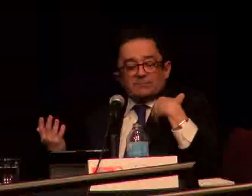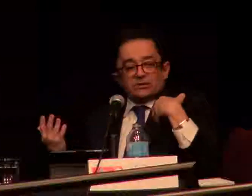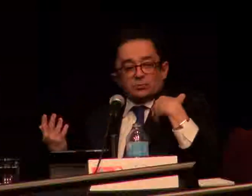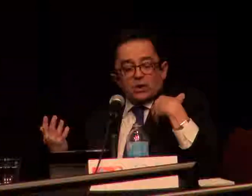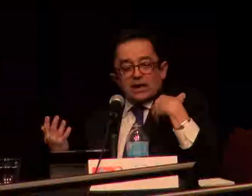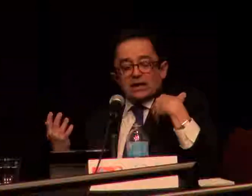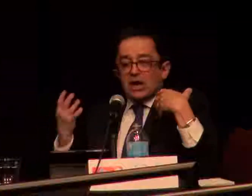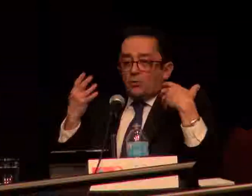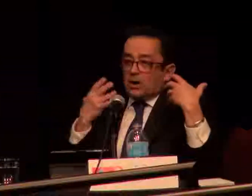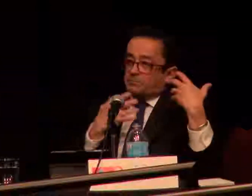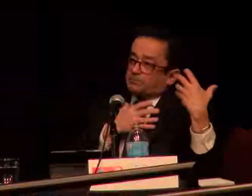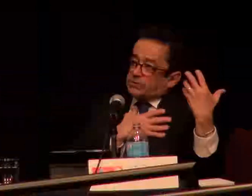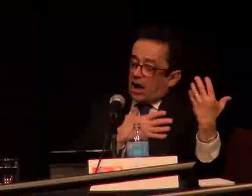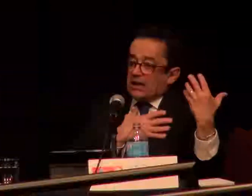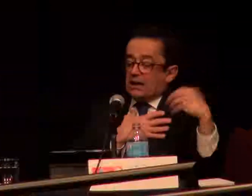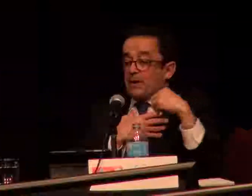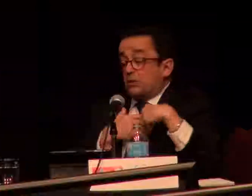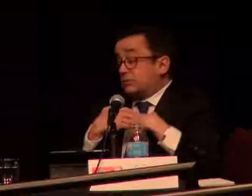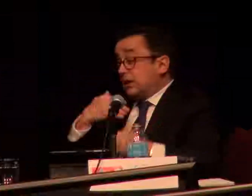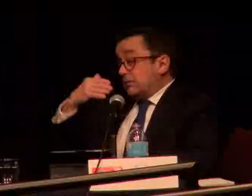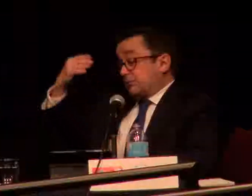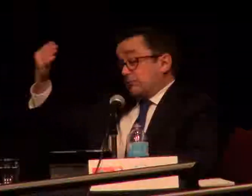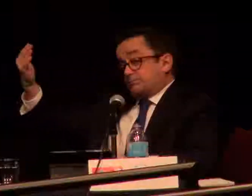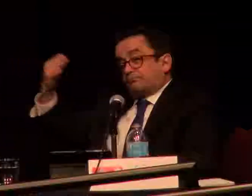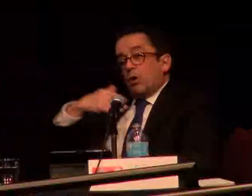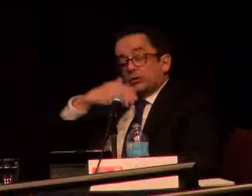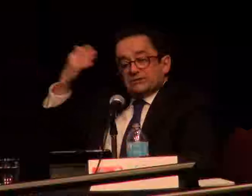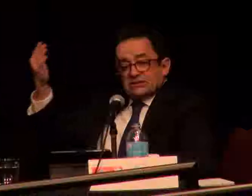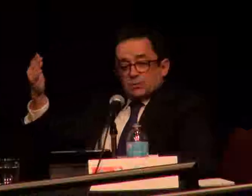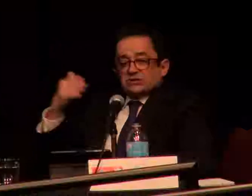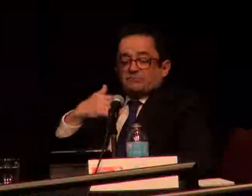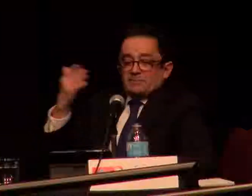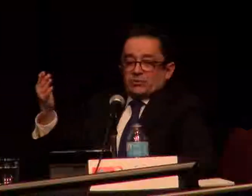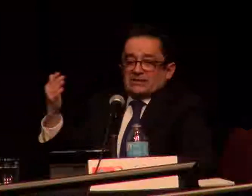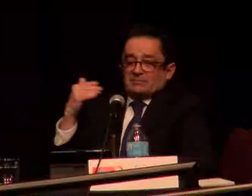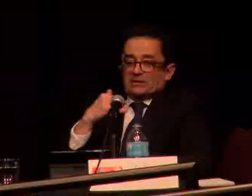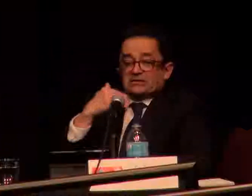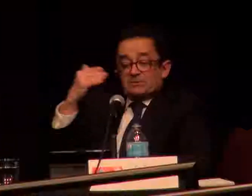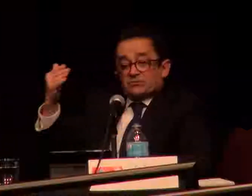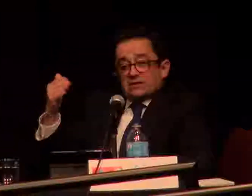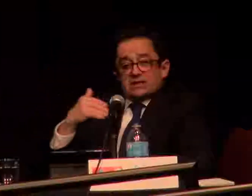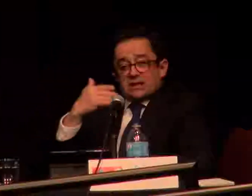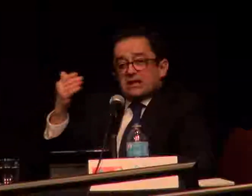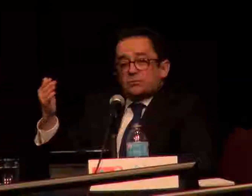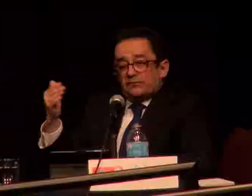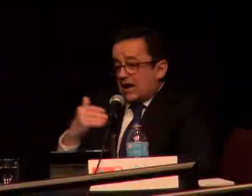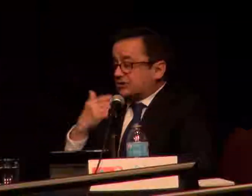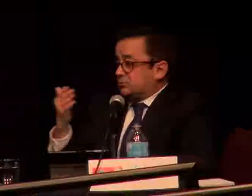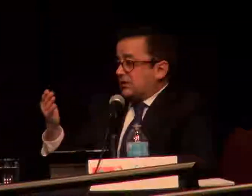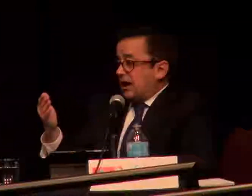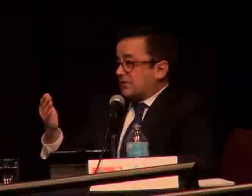in a similar way. We're talking about the role and situation of people with disabilities to be treated in an